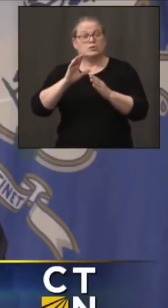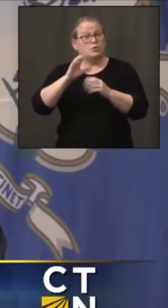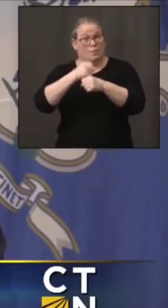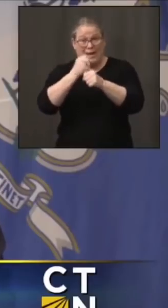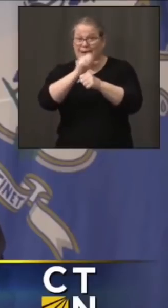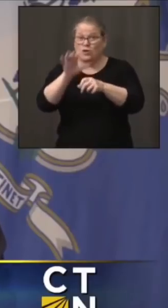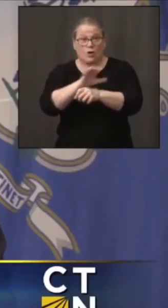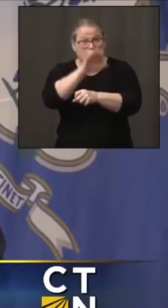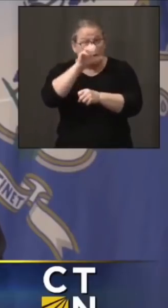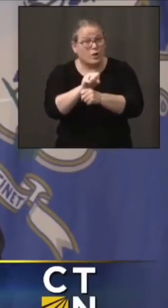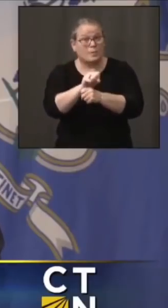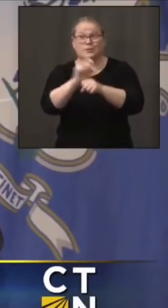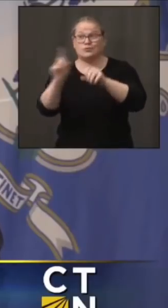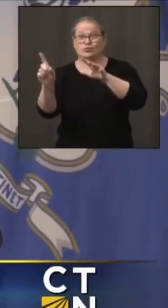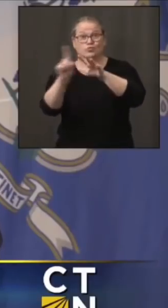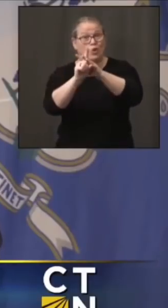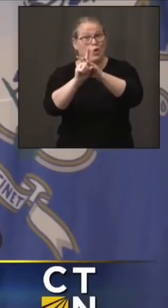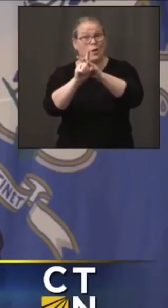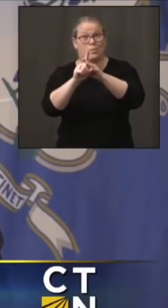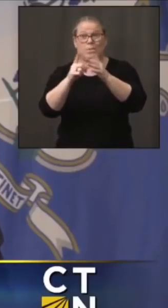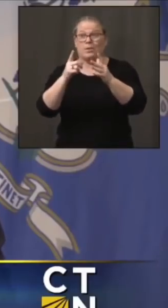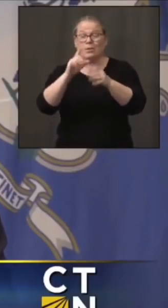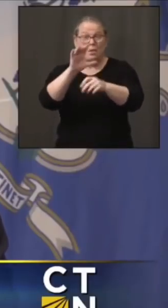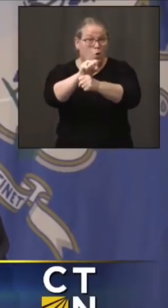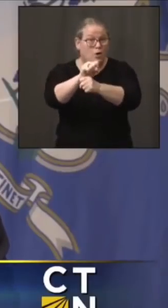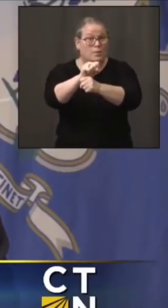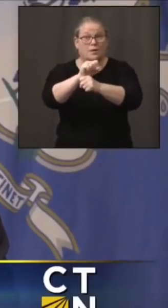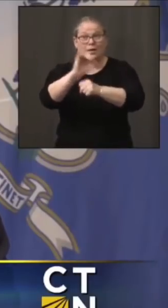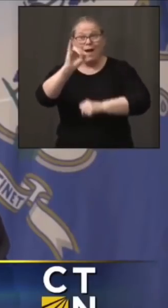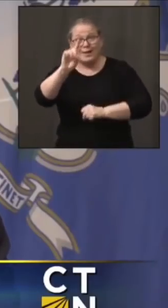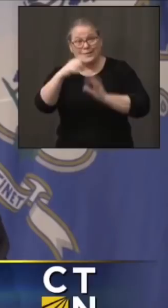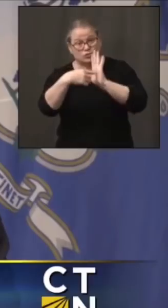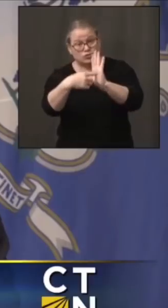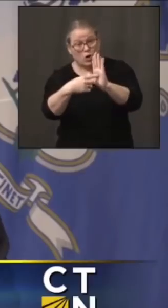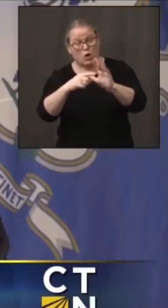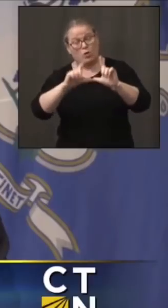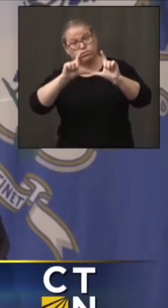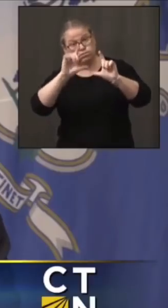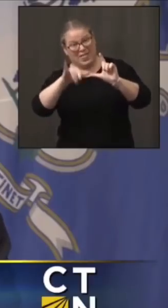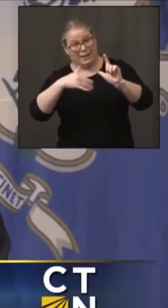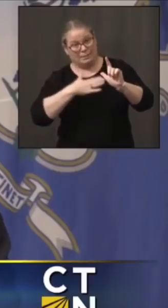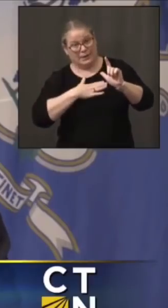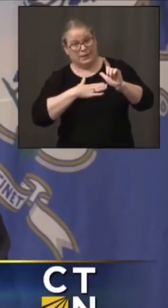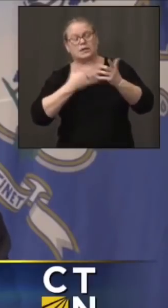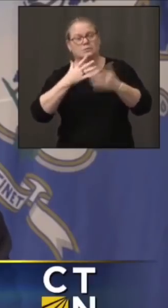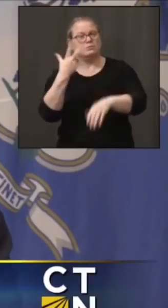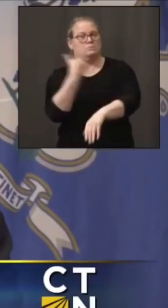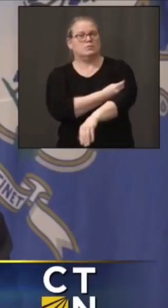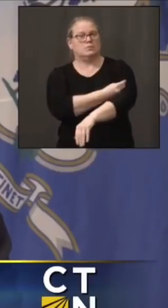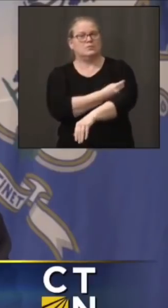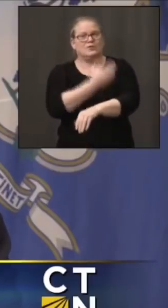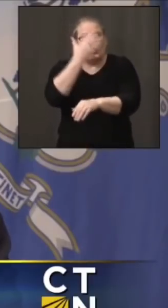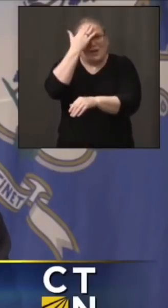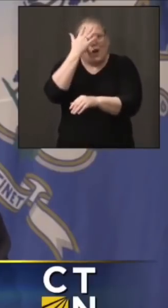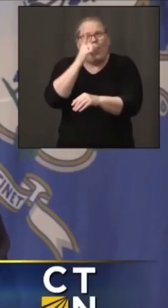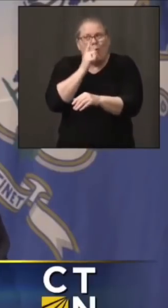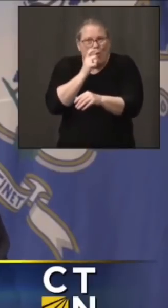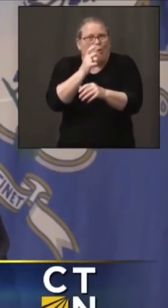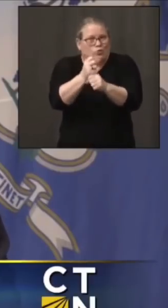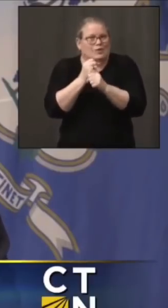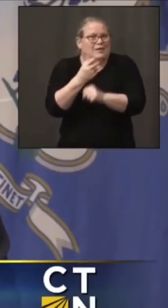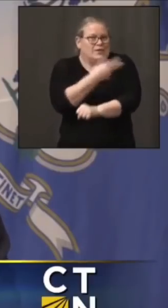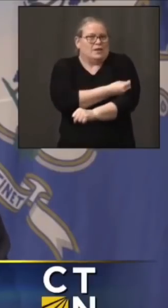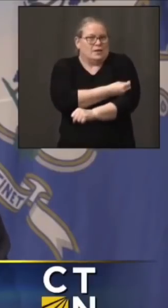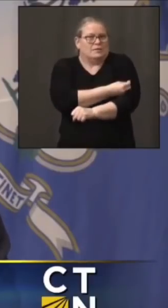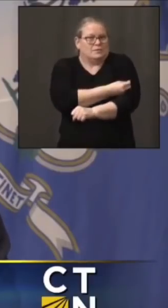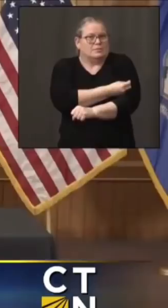know that it is that first-line essential worker who's getting the vaccine, not their second cousin once removed.